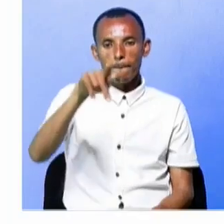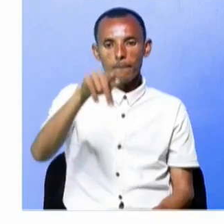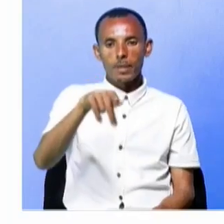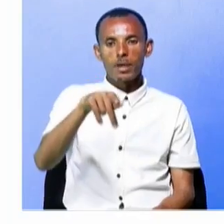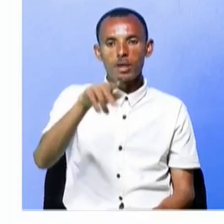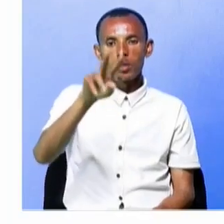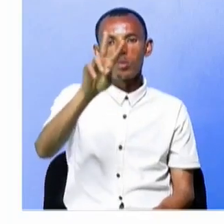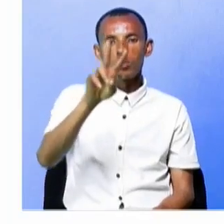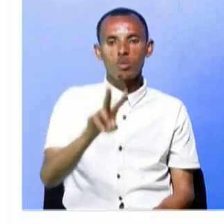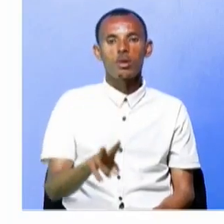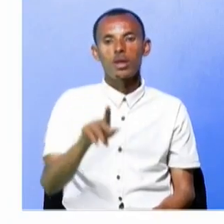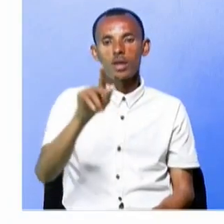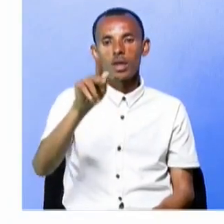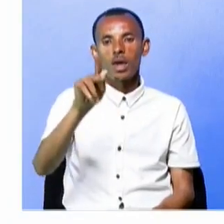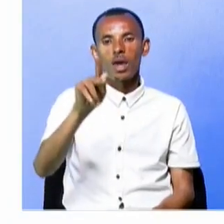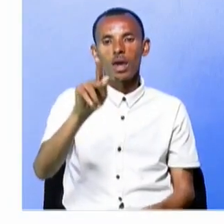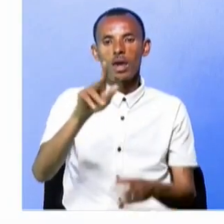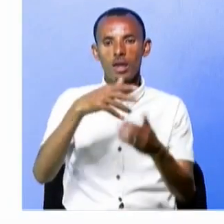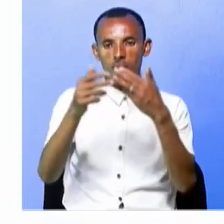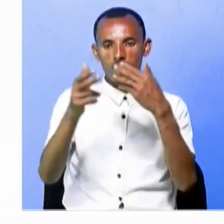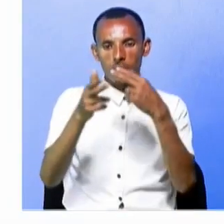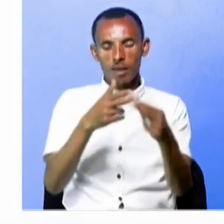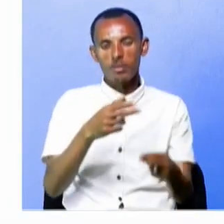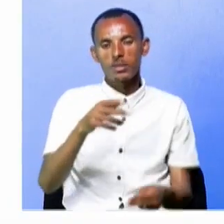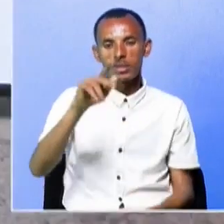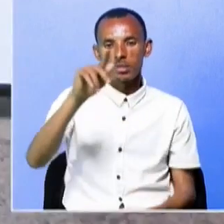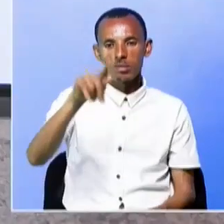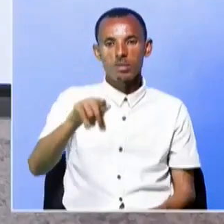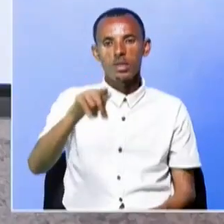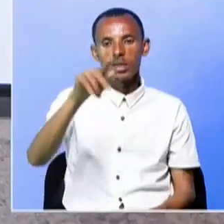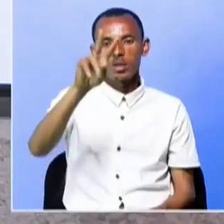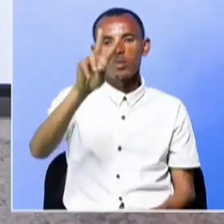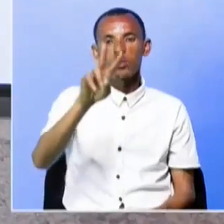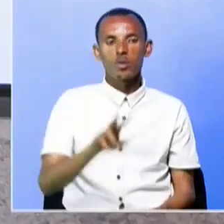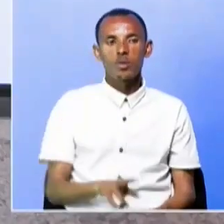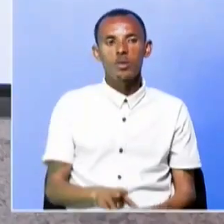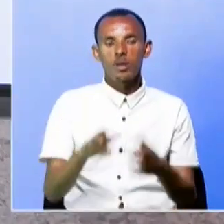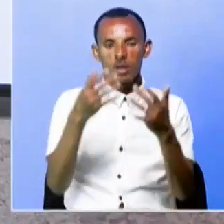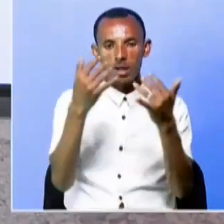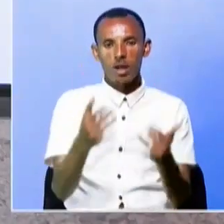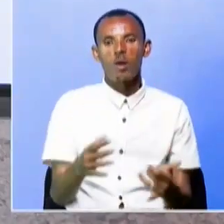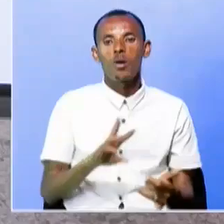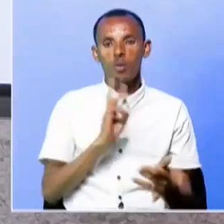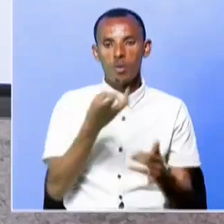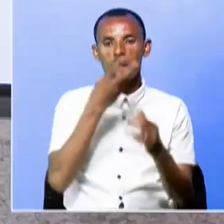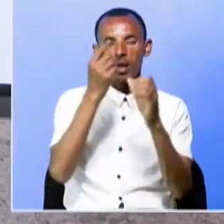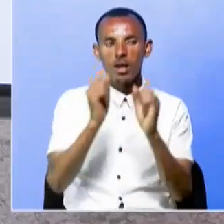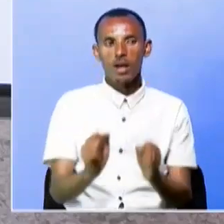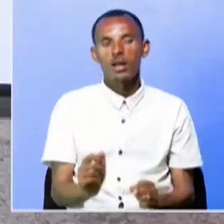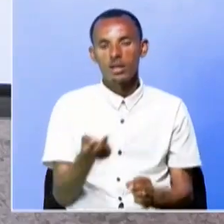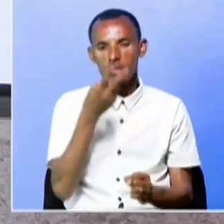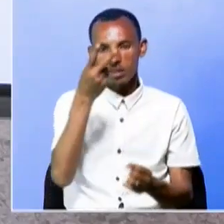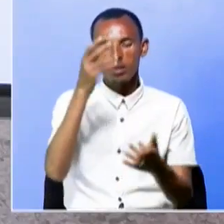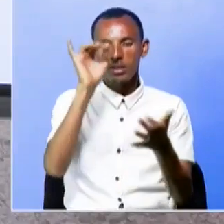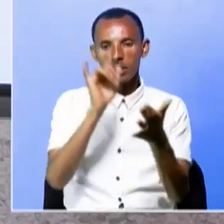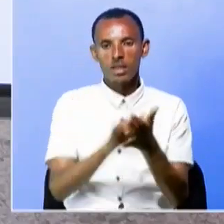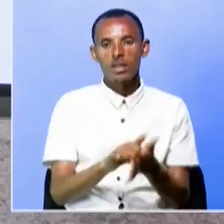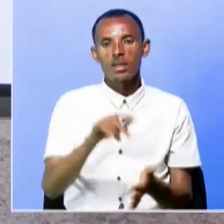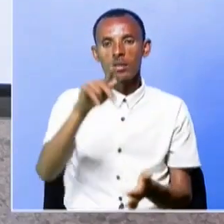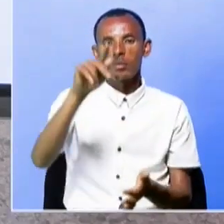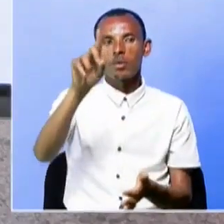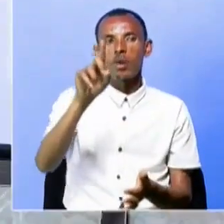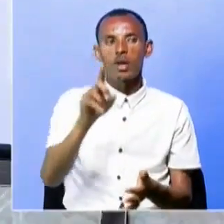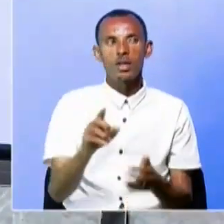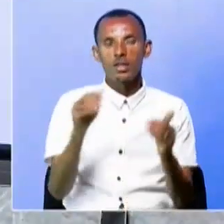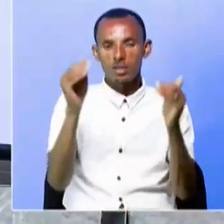K times P2. Well, now we can see that P1 is